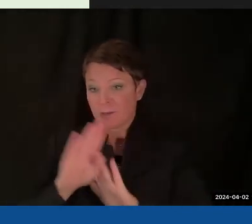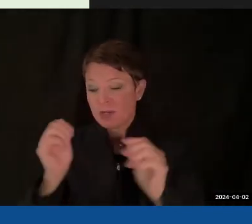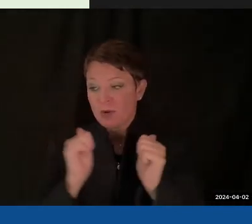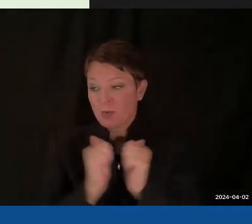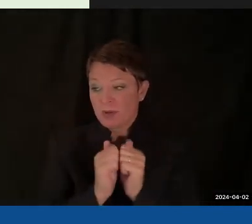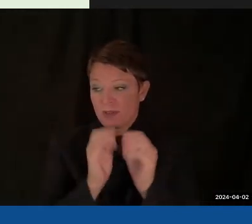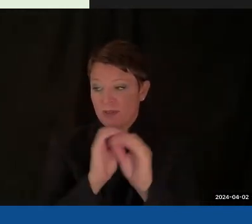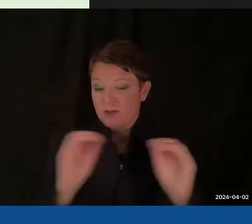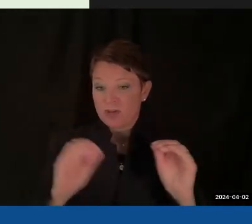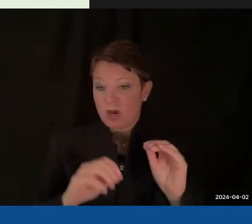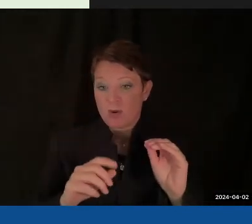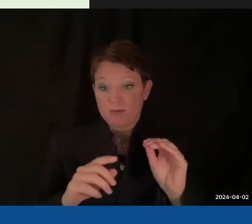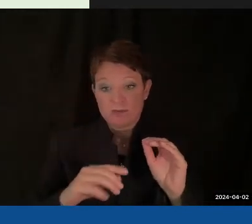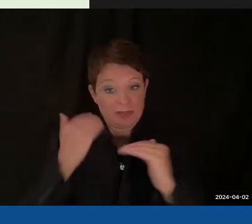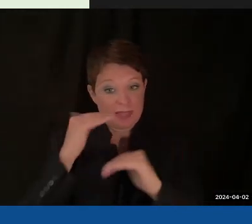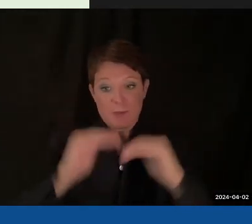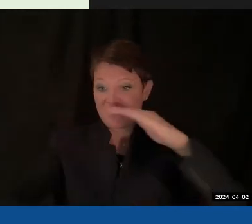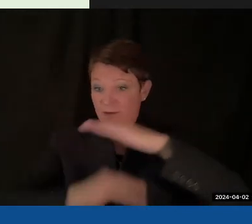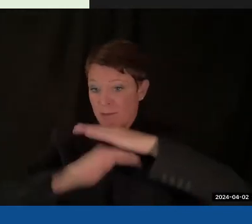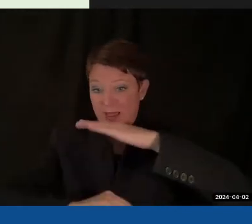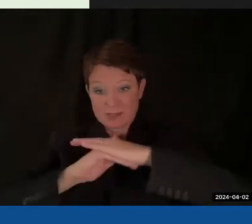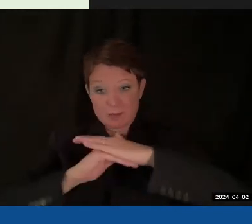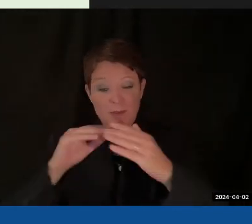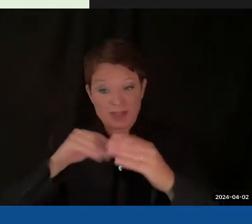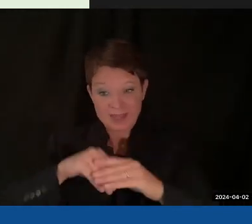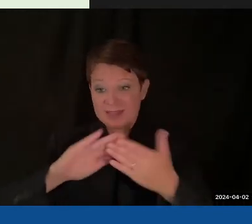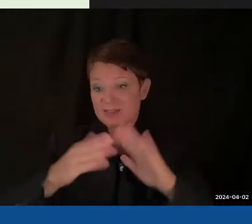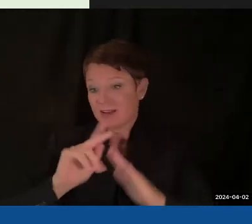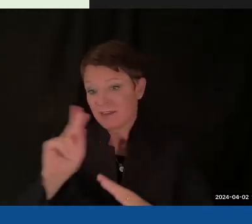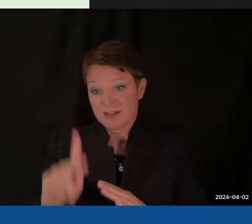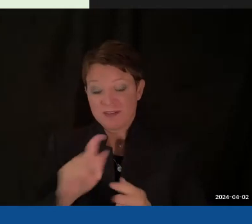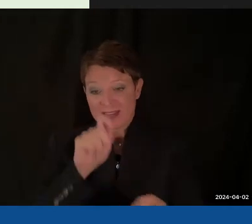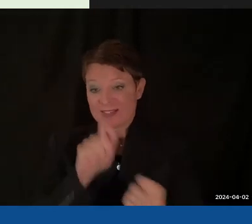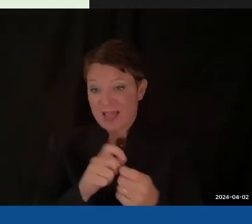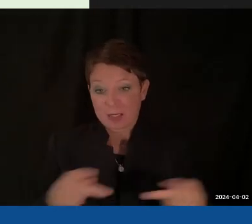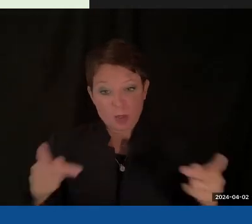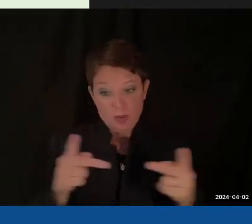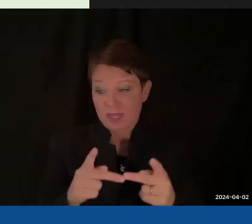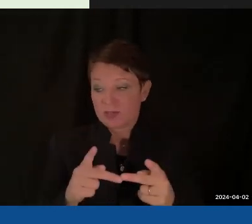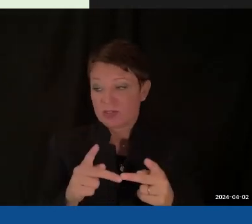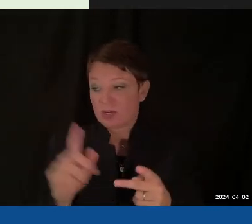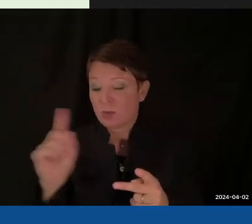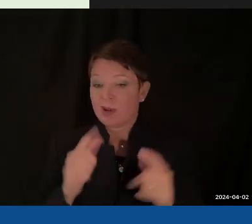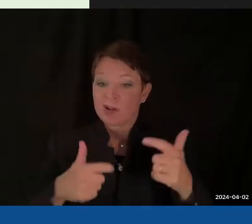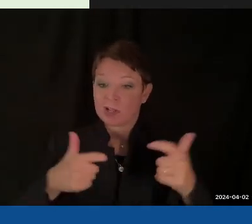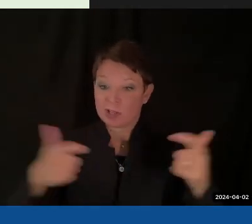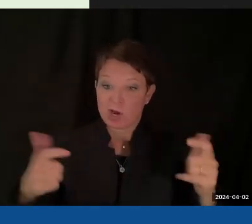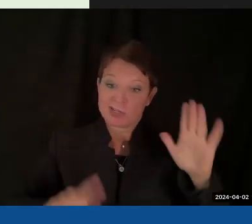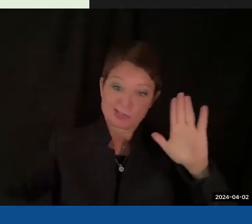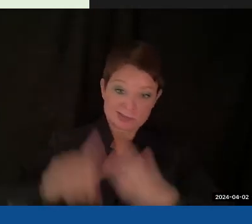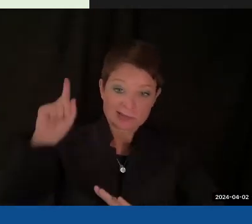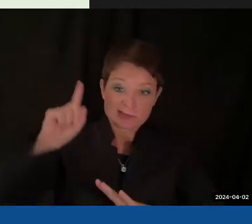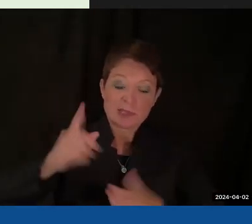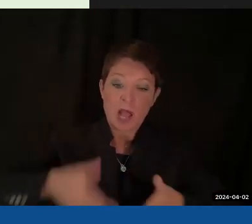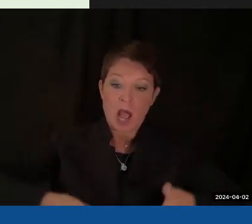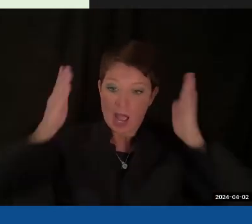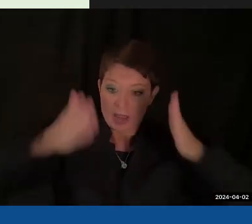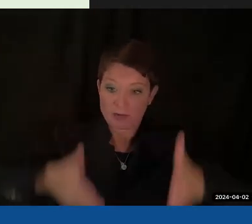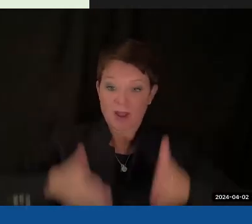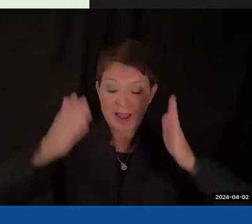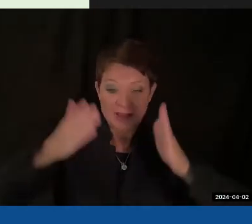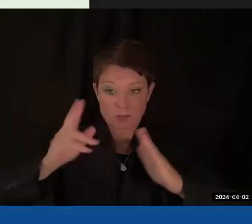no height limits in the city of Philadelphia. So this is the exact location where large-scale high-rise development